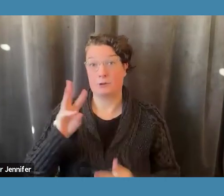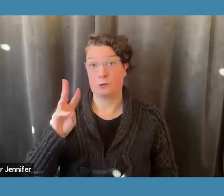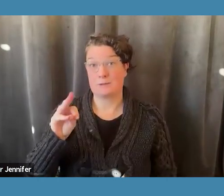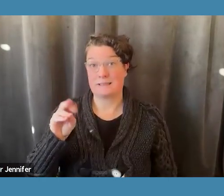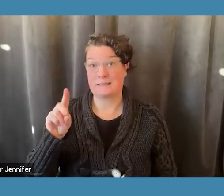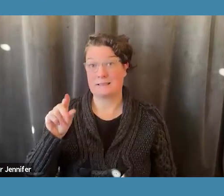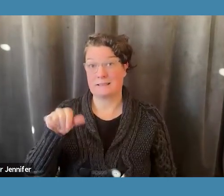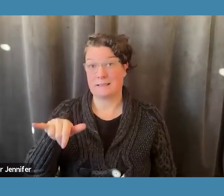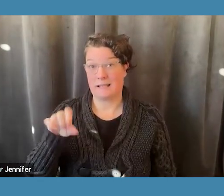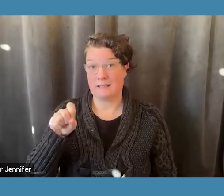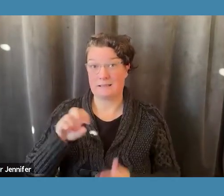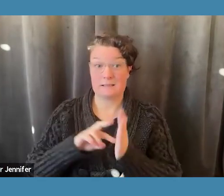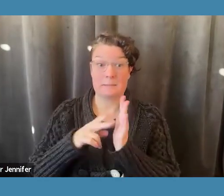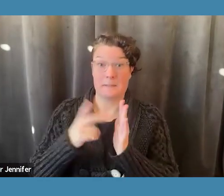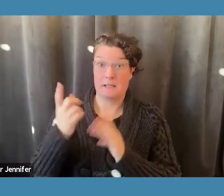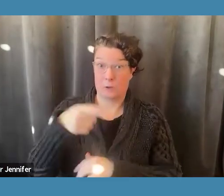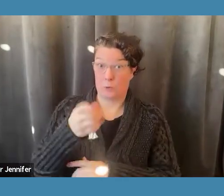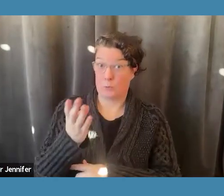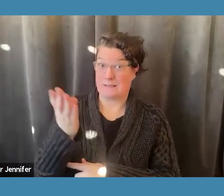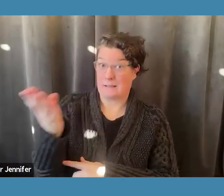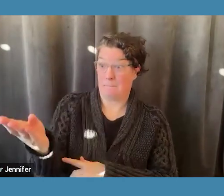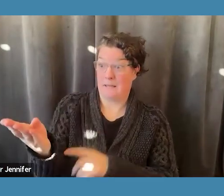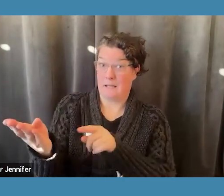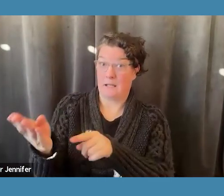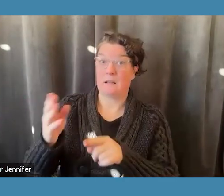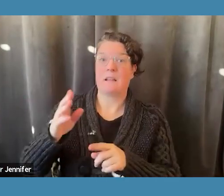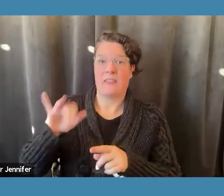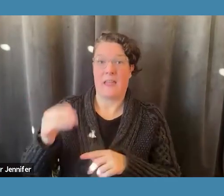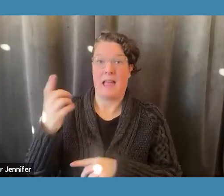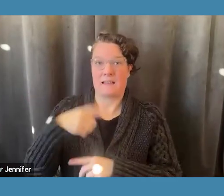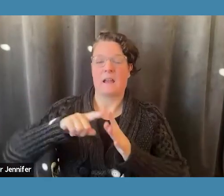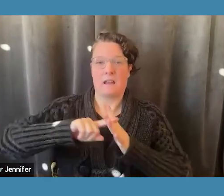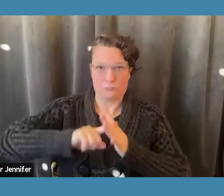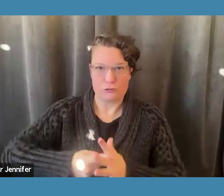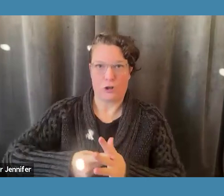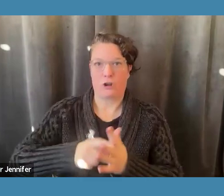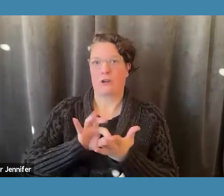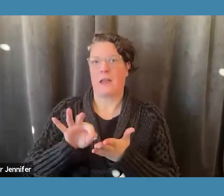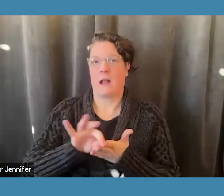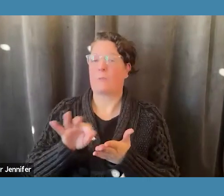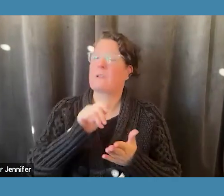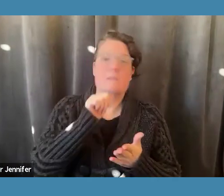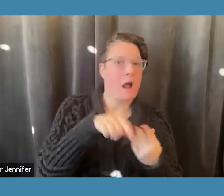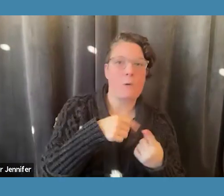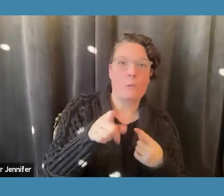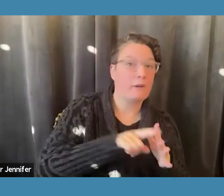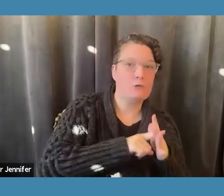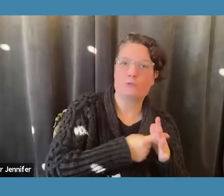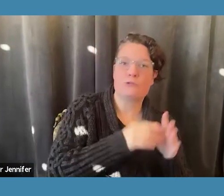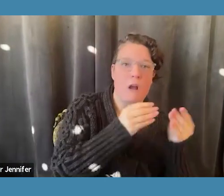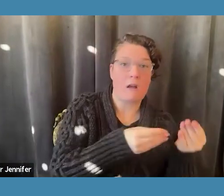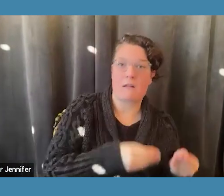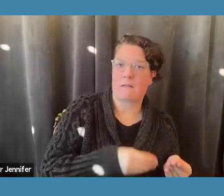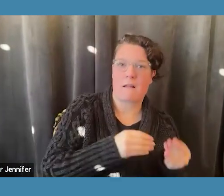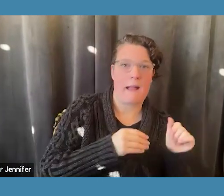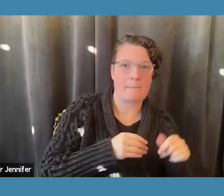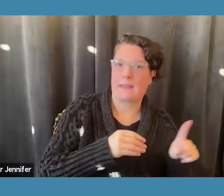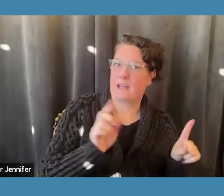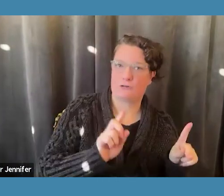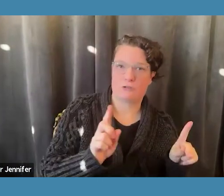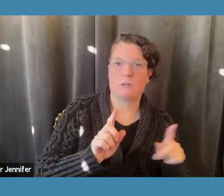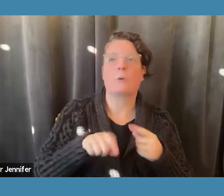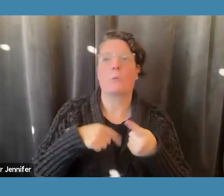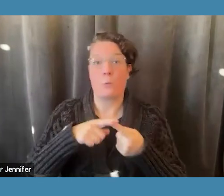60 days from the day you have submitted your complete application, not from the day you start the application. But once the application is complete